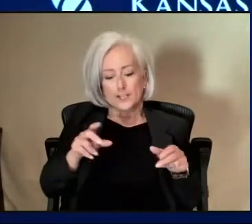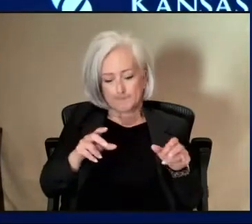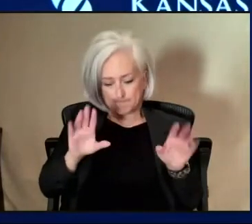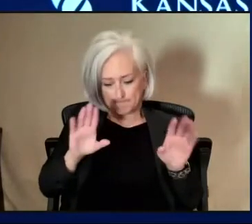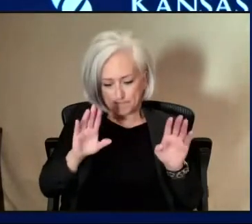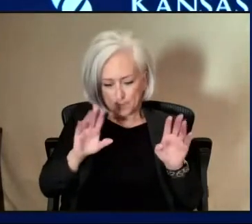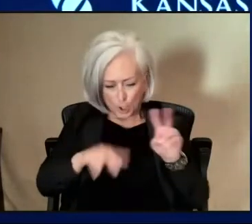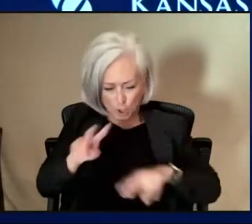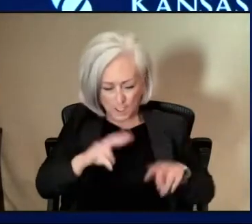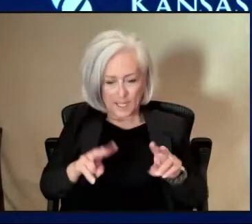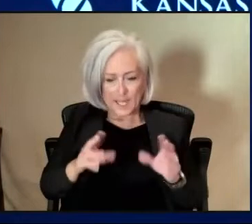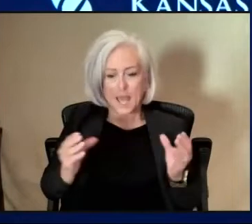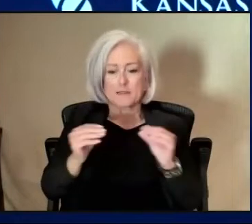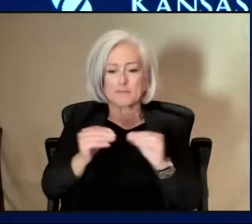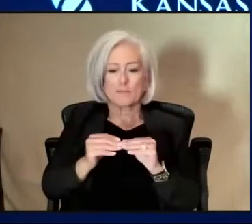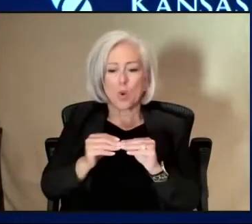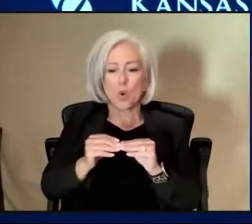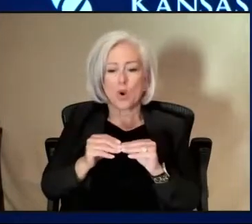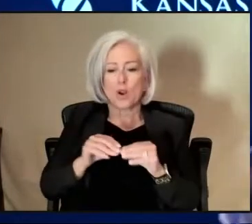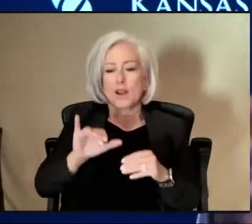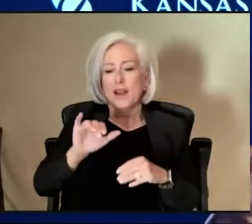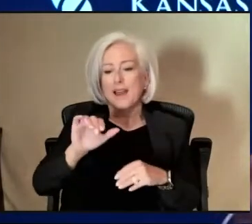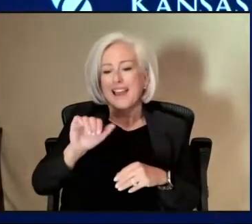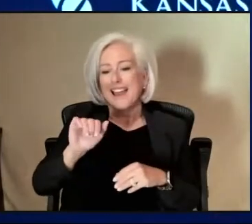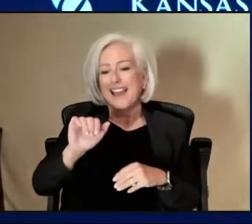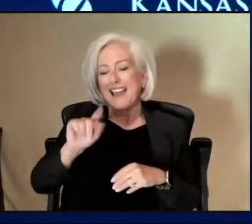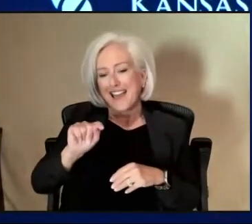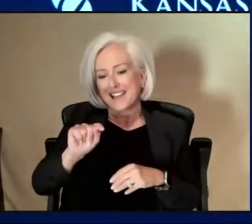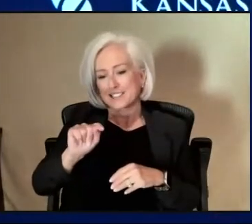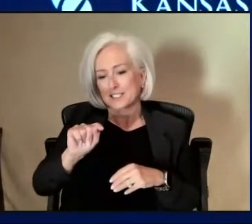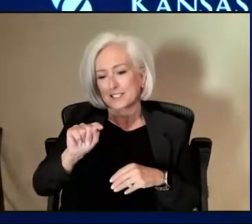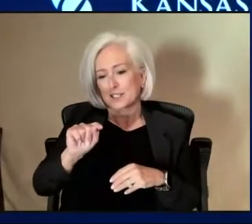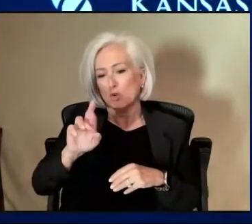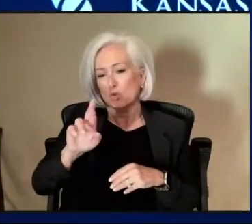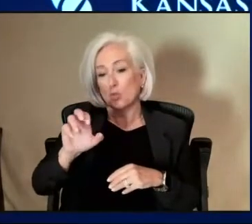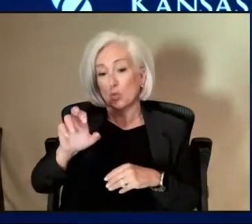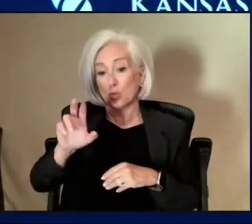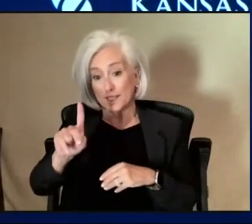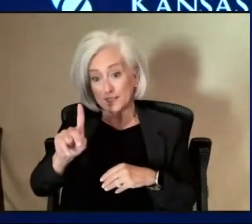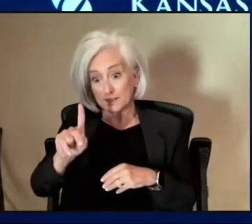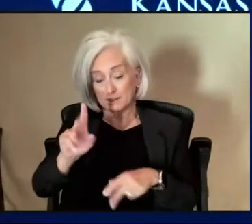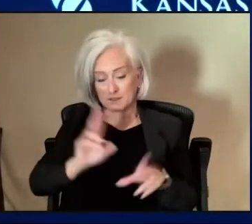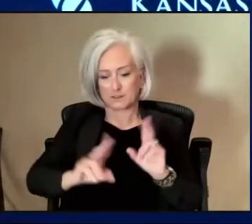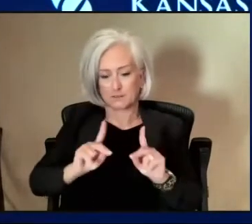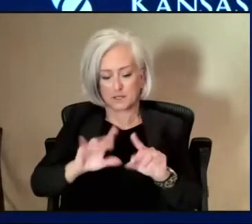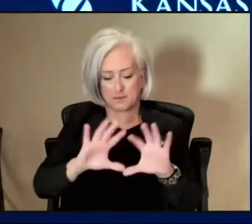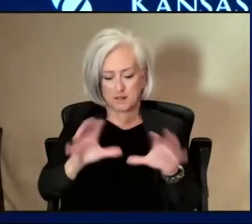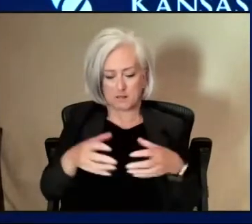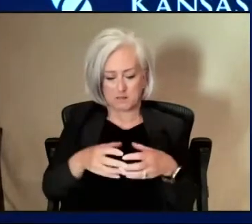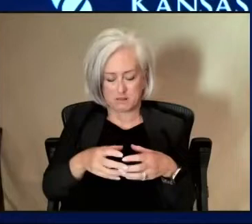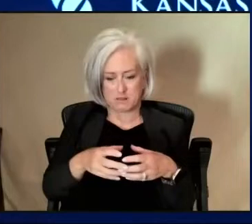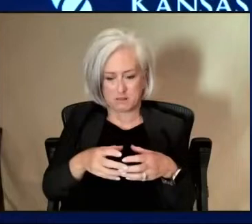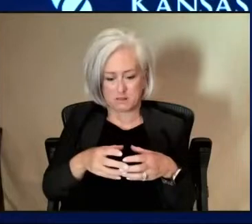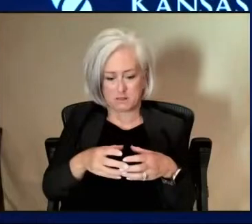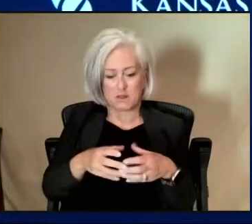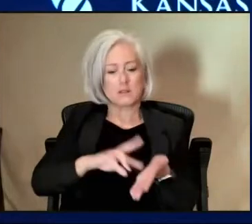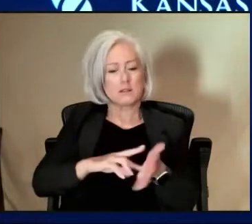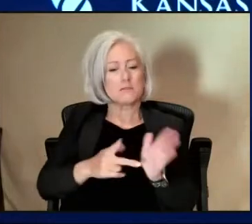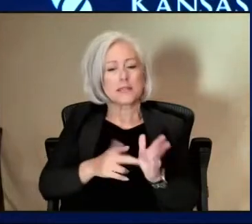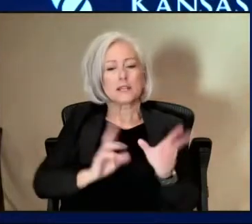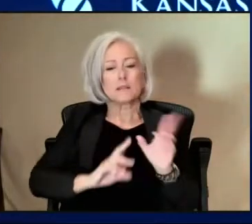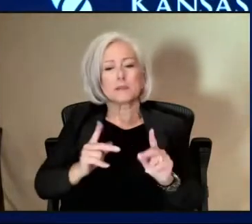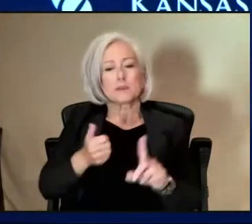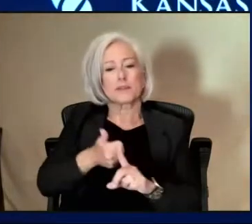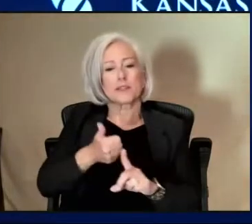Dr. Poland was mentioned to. It allows us to start to get into patients that have underlying chronic diseases for us